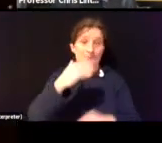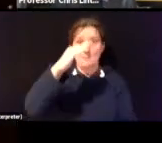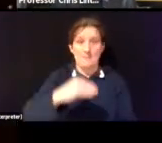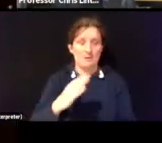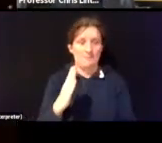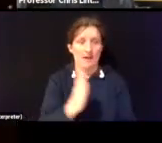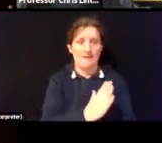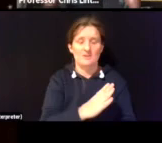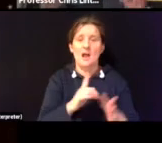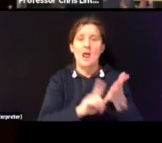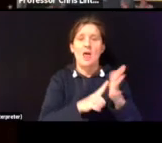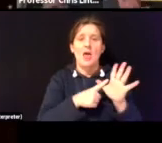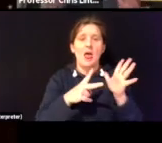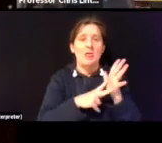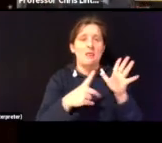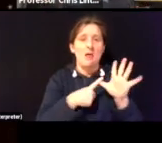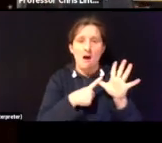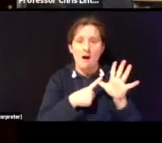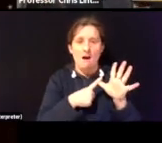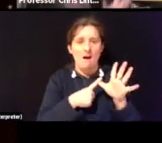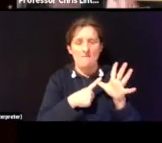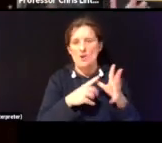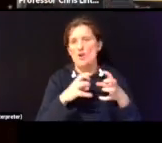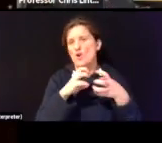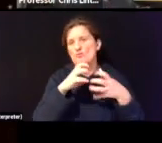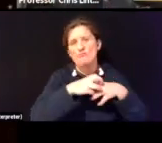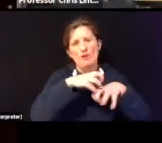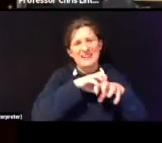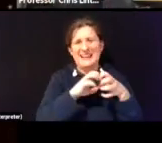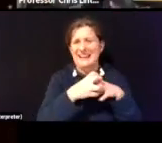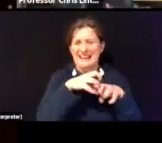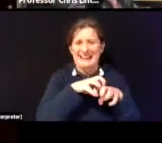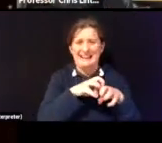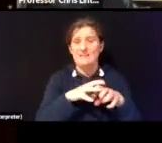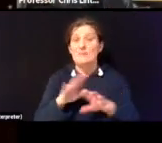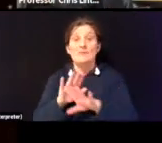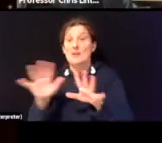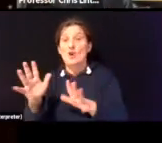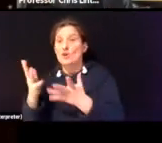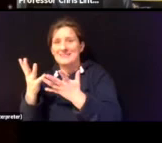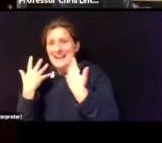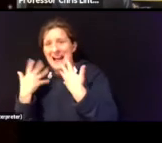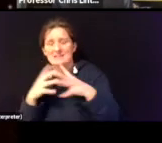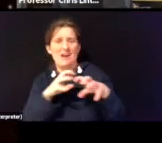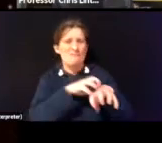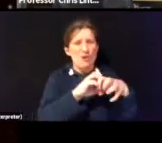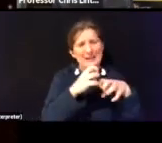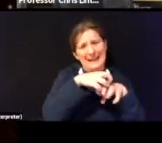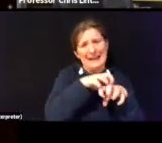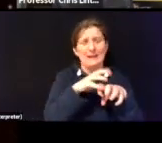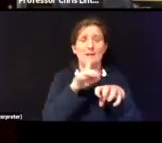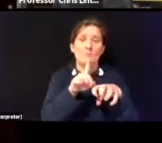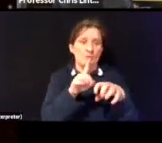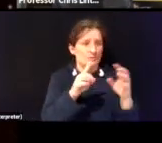planets are the lava worlds. So these are, well, I was going to say rocky planets. They're not gas giants, but they're rocky, but they're so close to